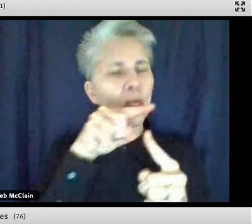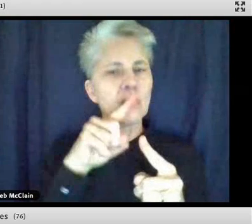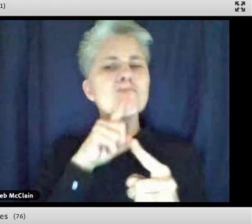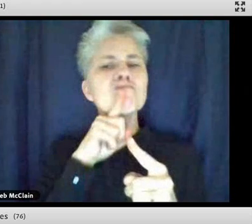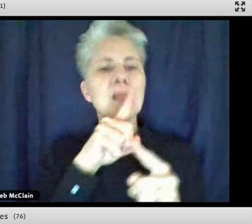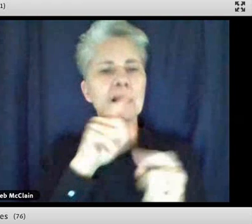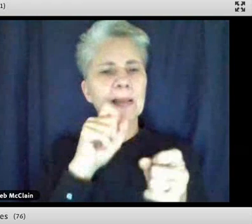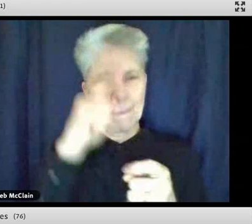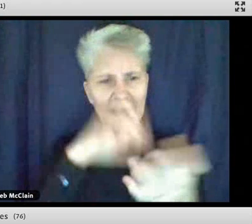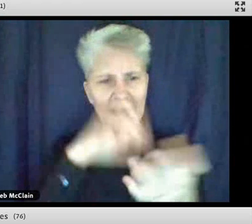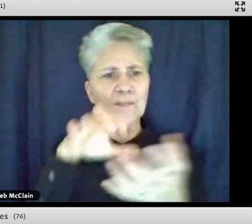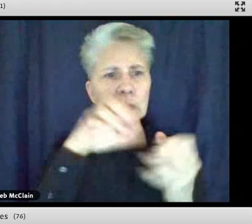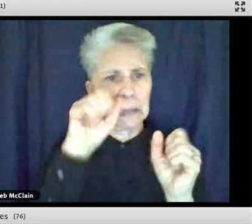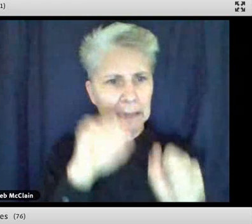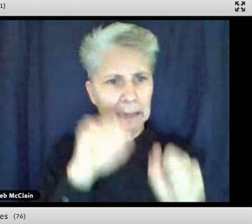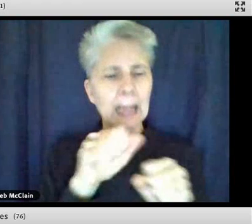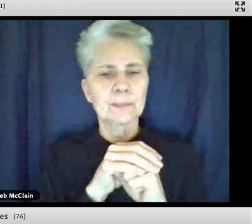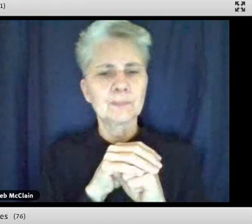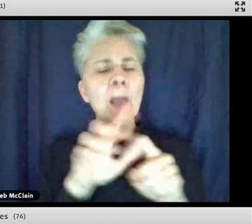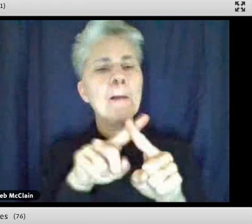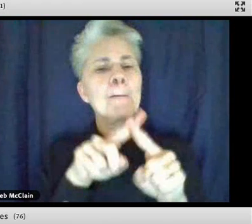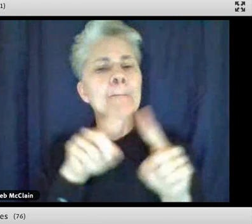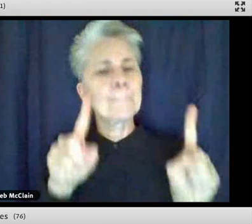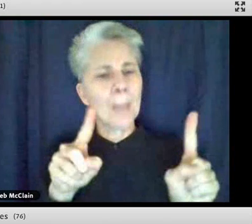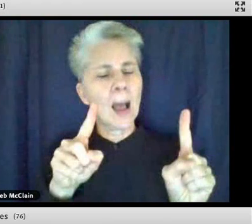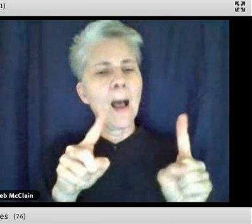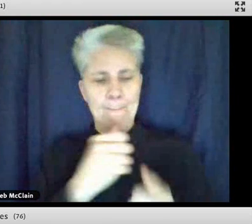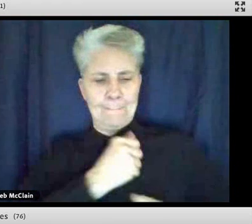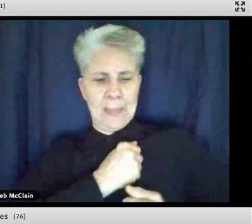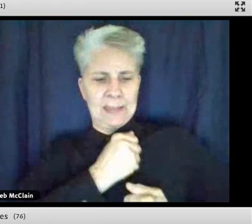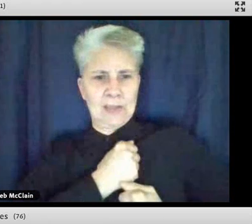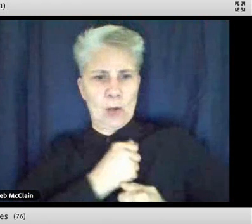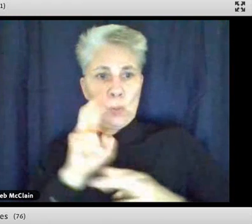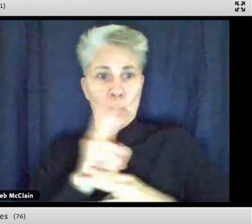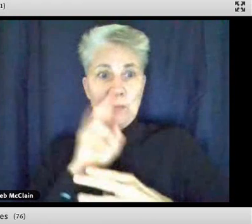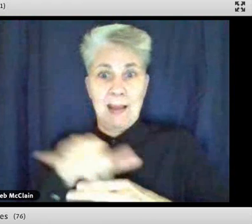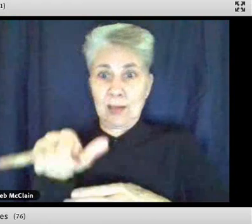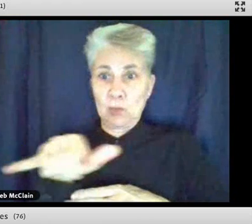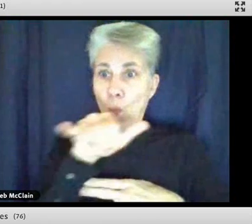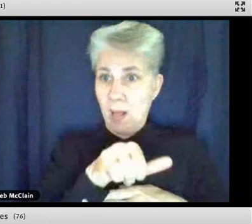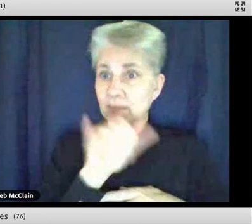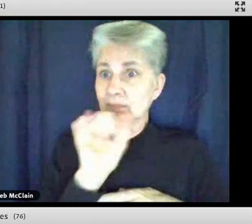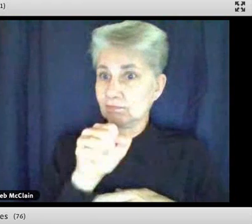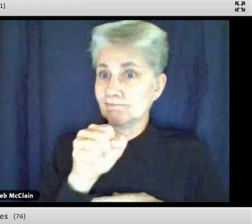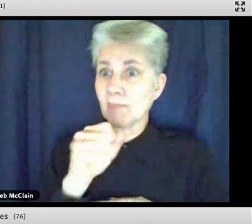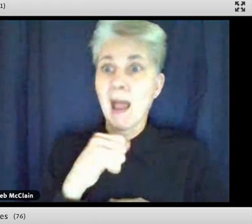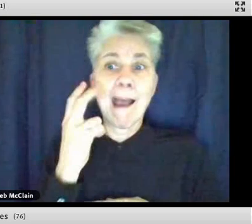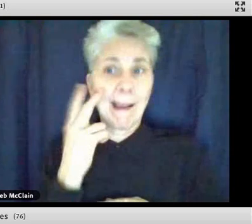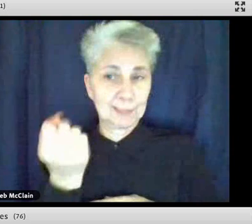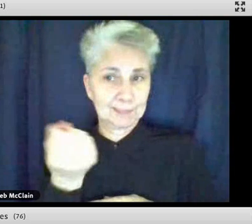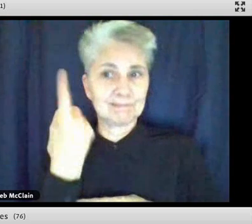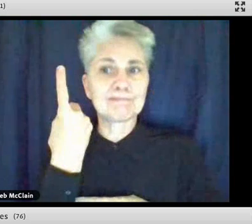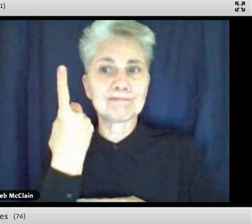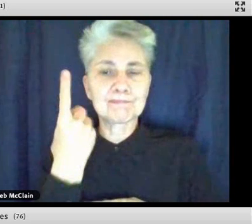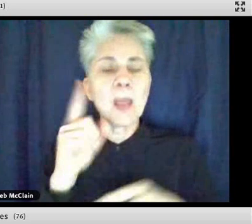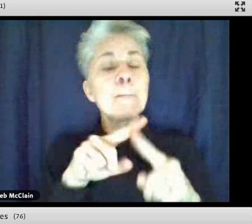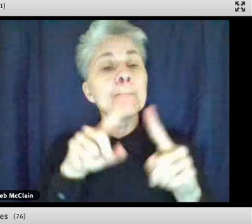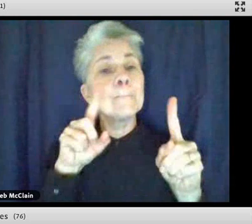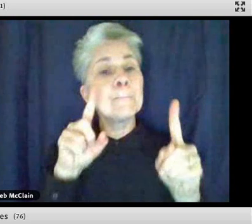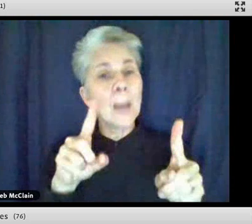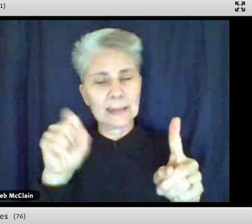definitely can be confusing. But the military uses it as well. So yeah, I see your point there.